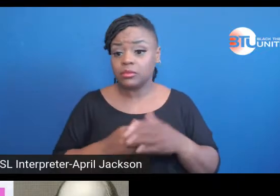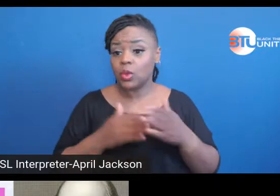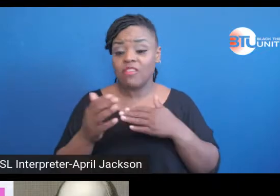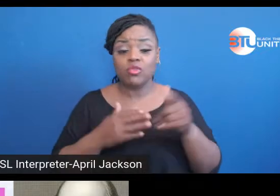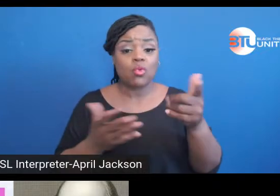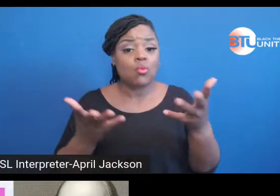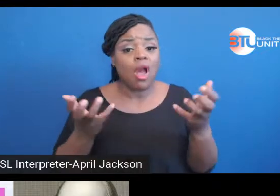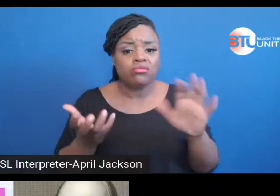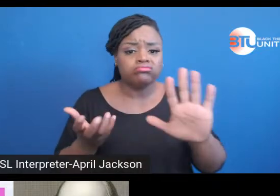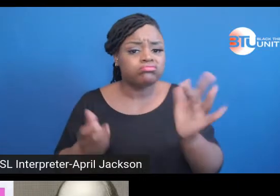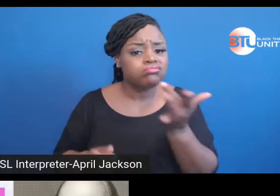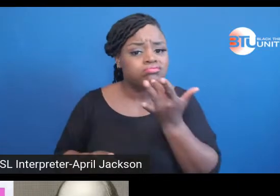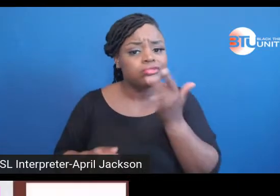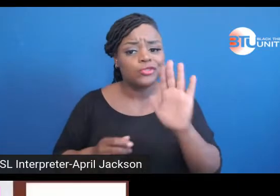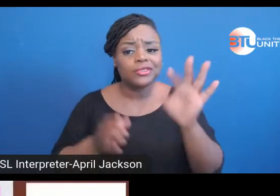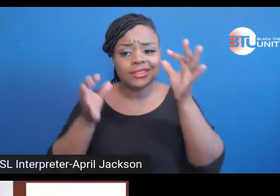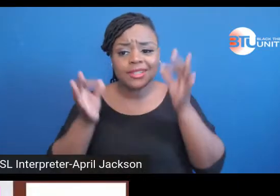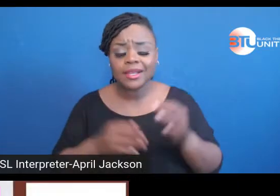So how do you get it?